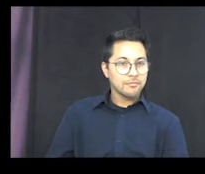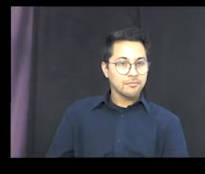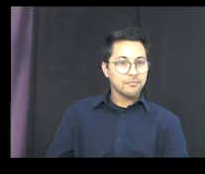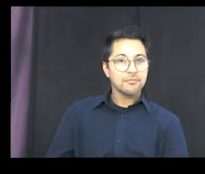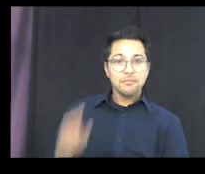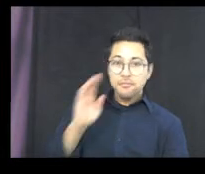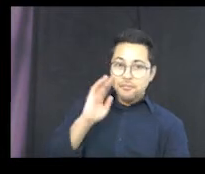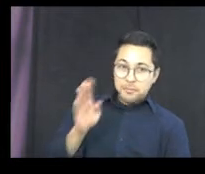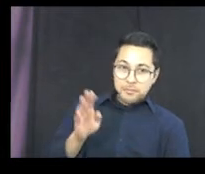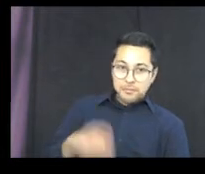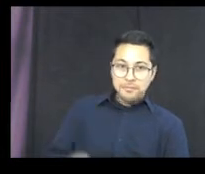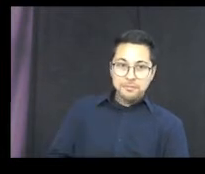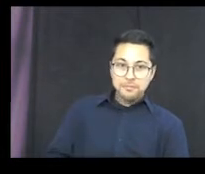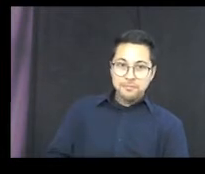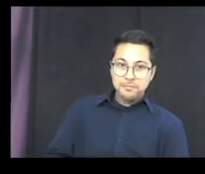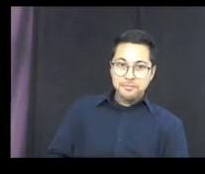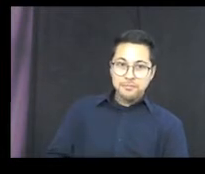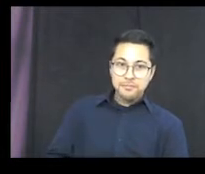Hello,